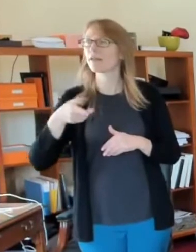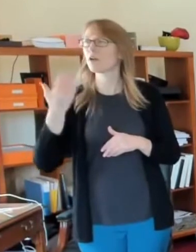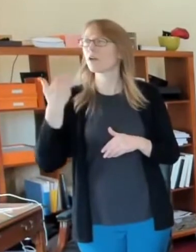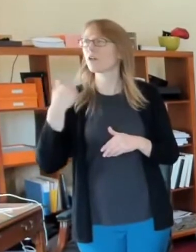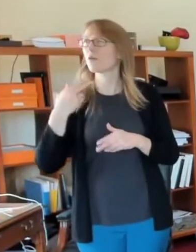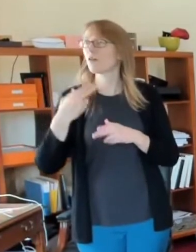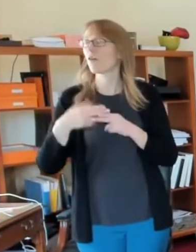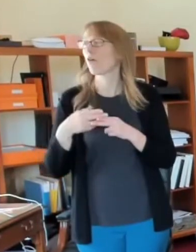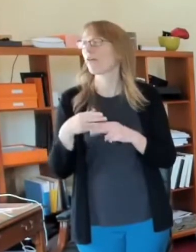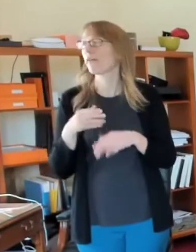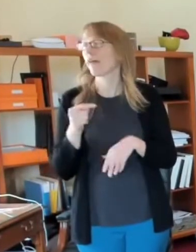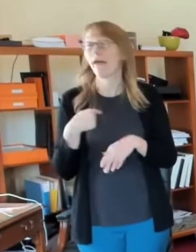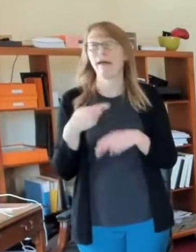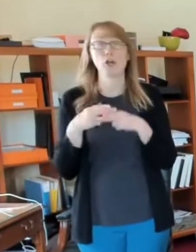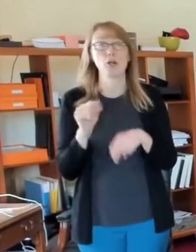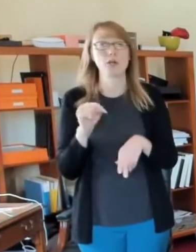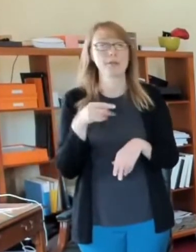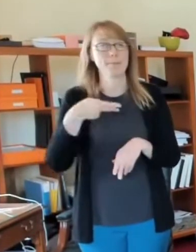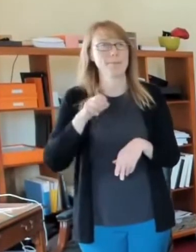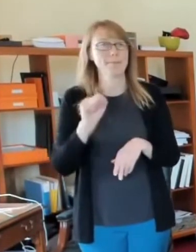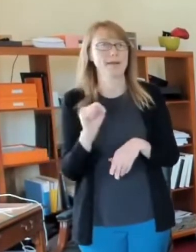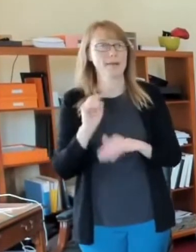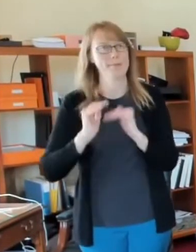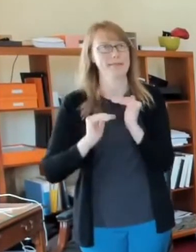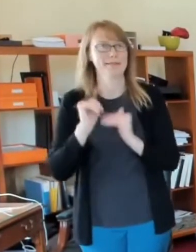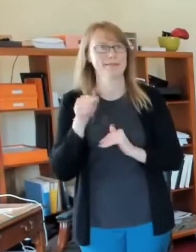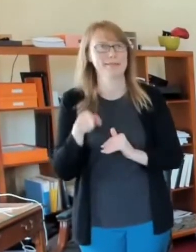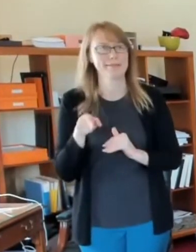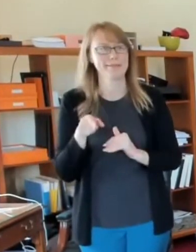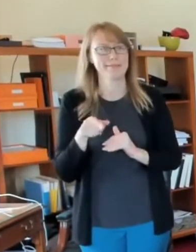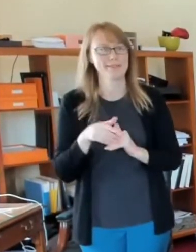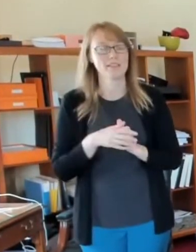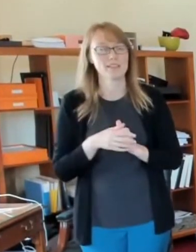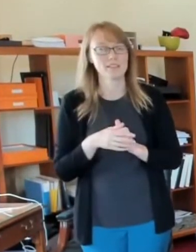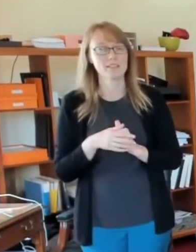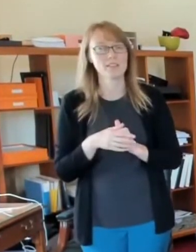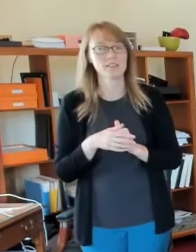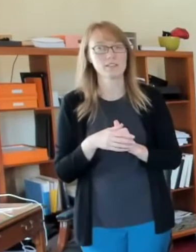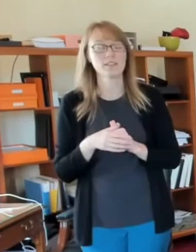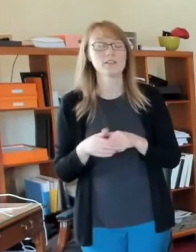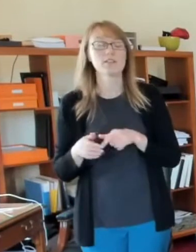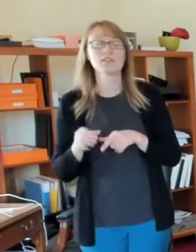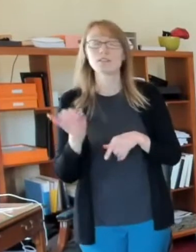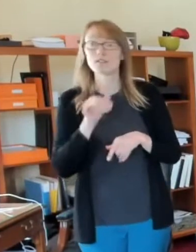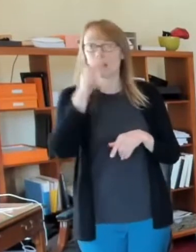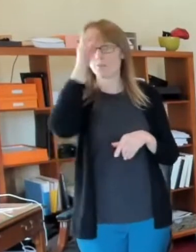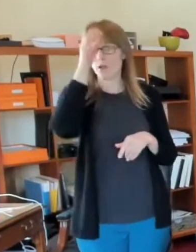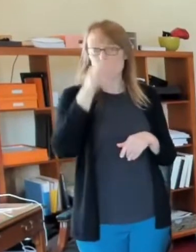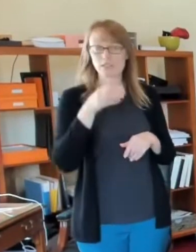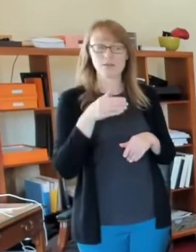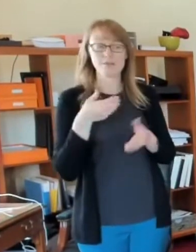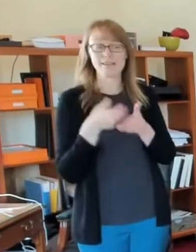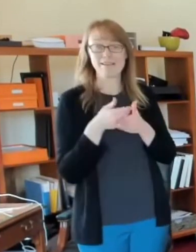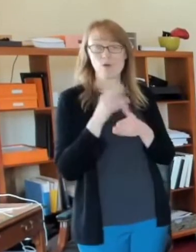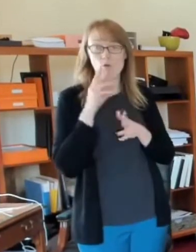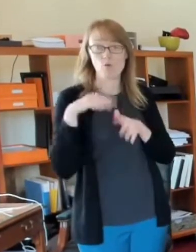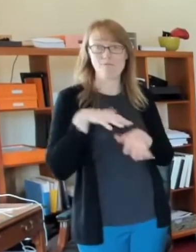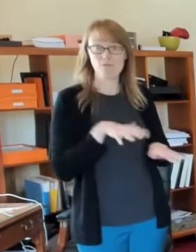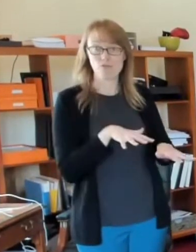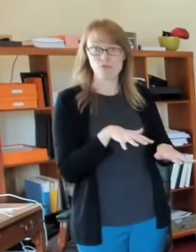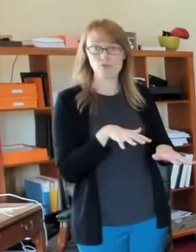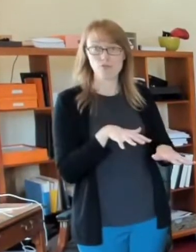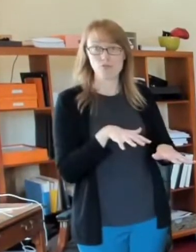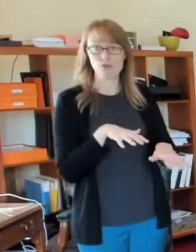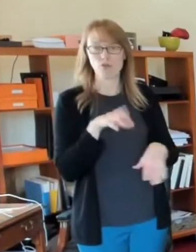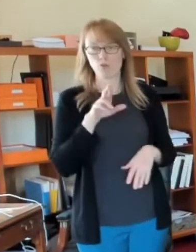be Pet. We've done that there. We've also done it on the riverfront, and we've also narrowed